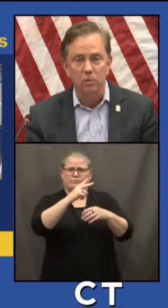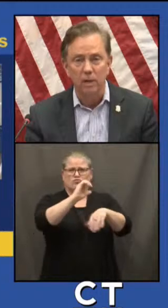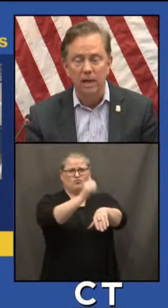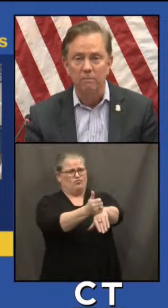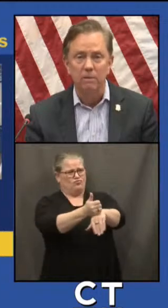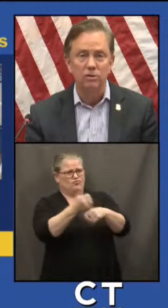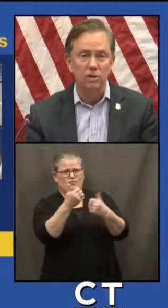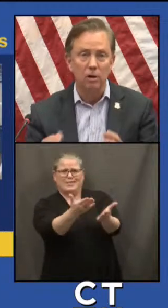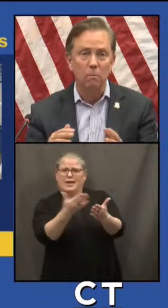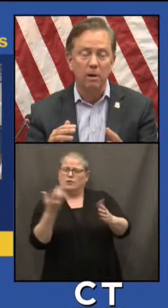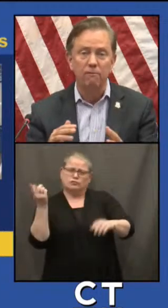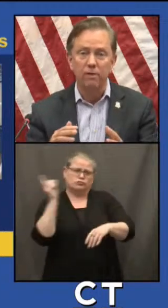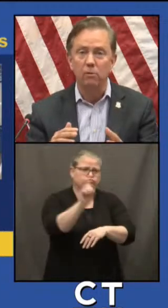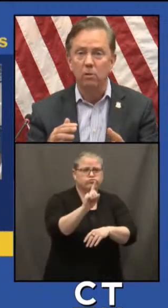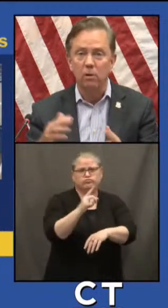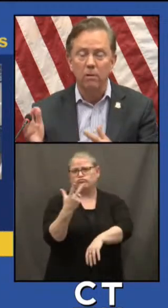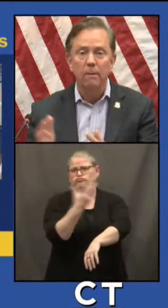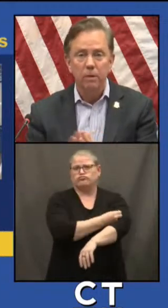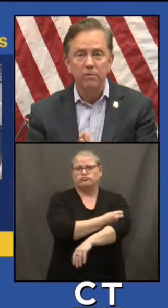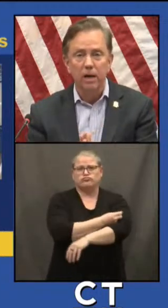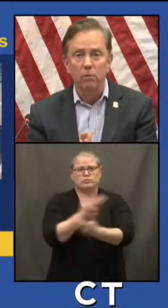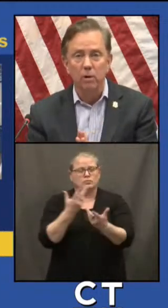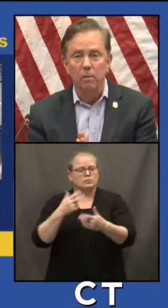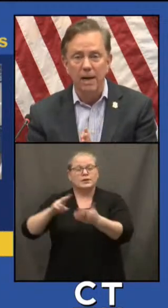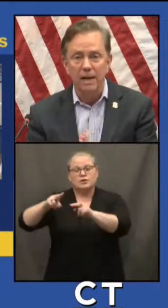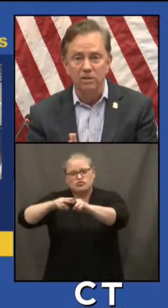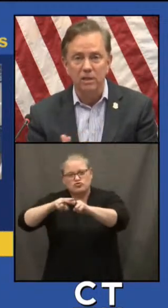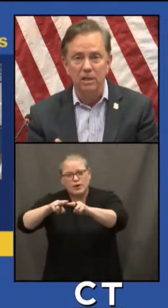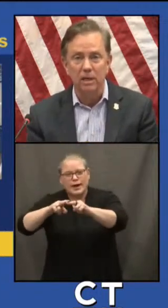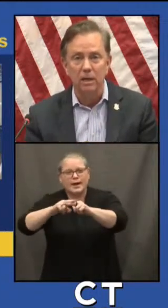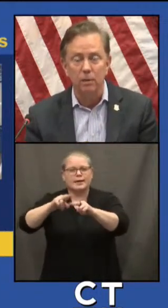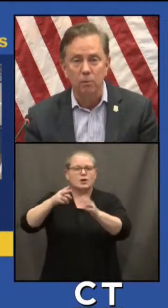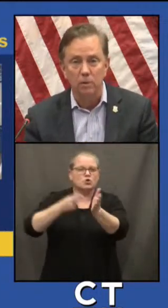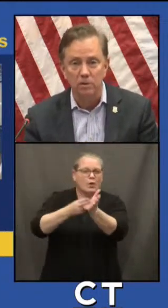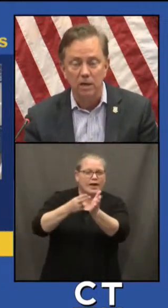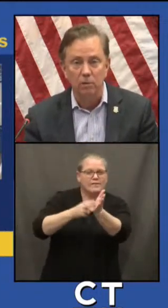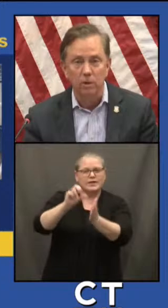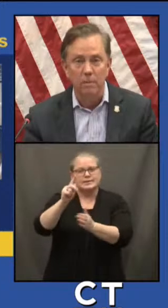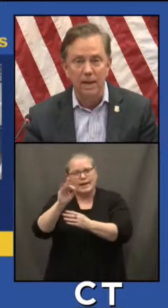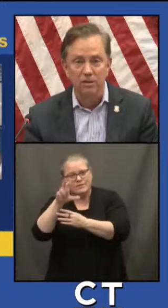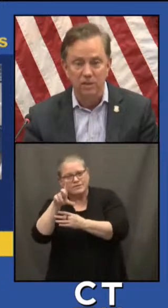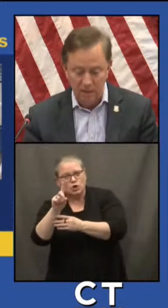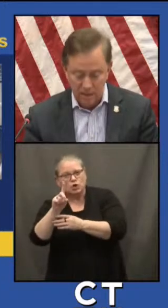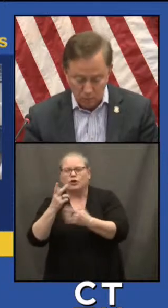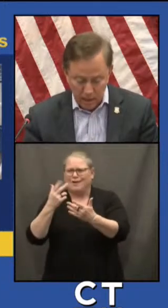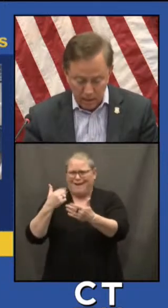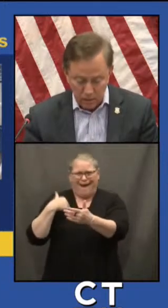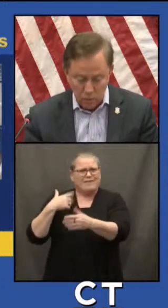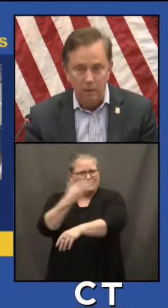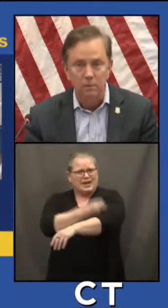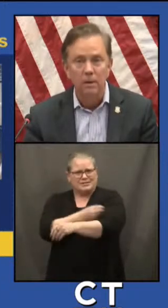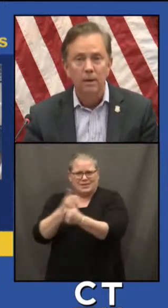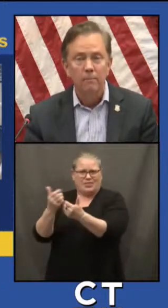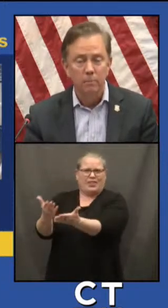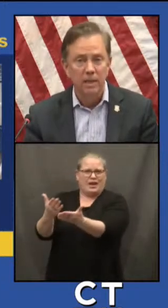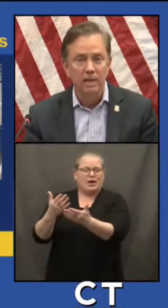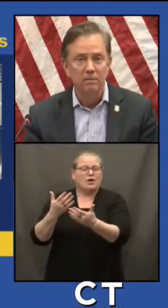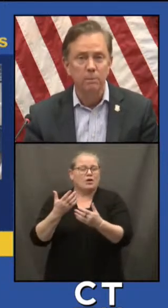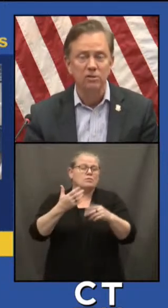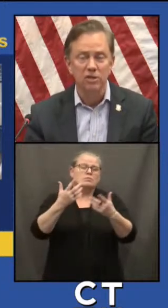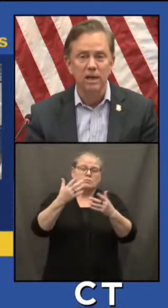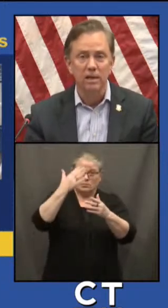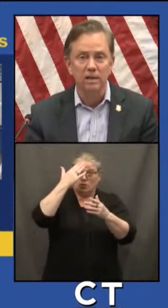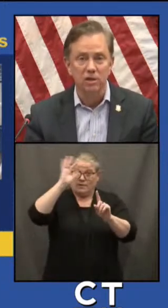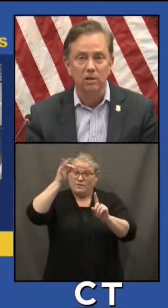to do that. As you know, by federal law, you've got to wear the mask in the airports. You've got to wear the mask in the rail as well. But that